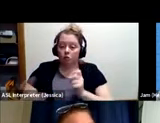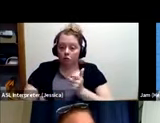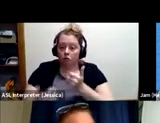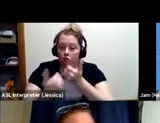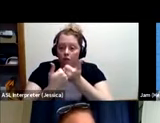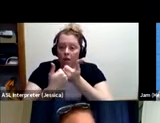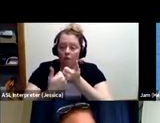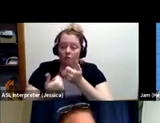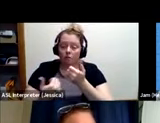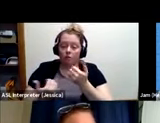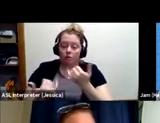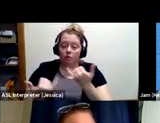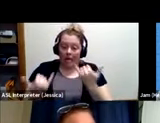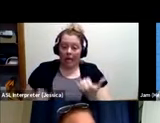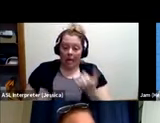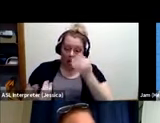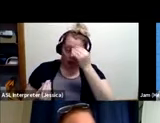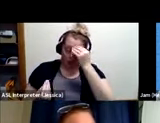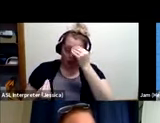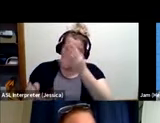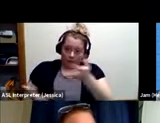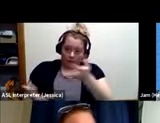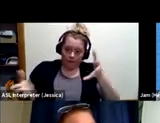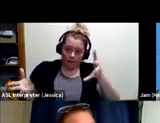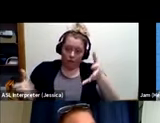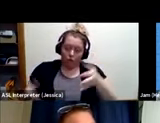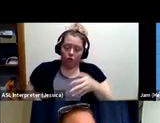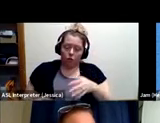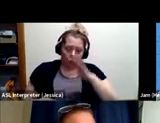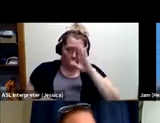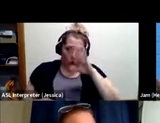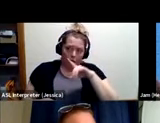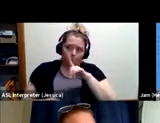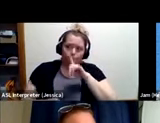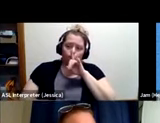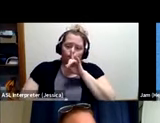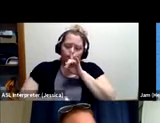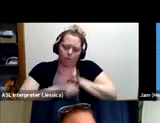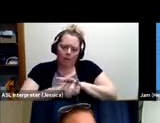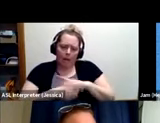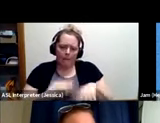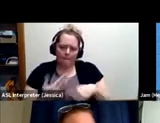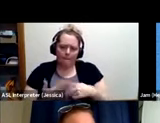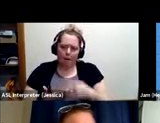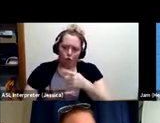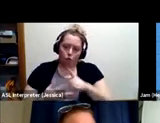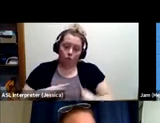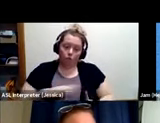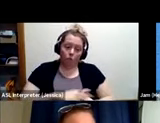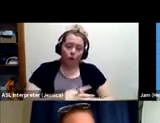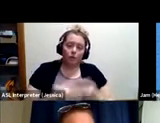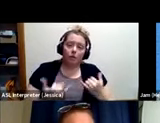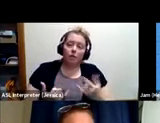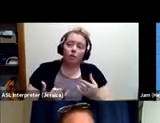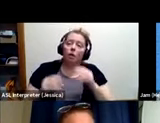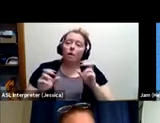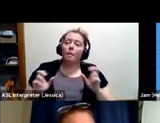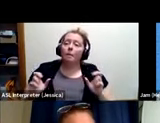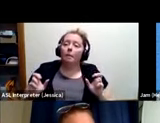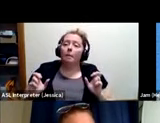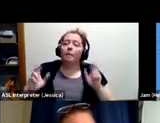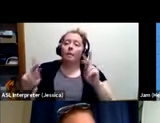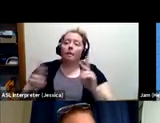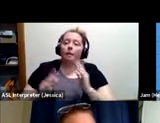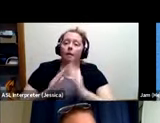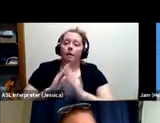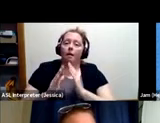know that you're dedicated because you came today. Go back into your community and make a change in a policy. Make a change in